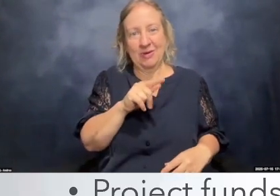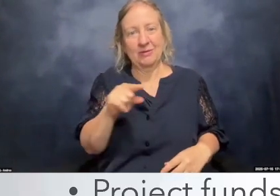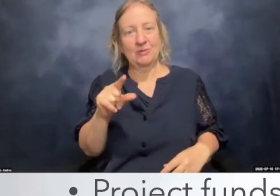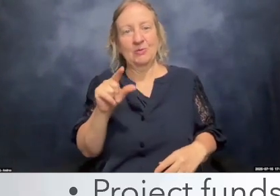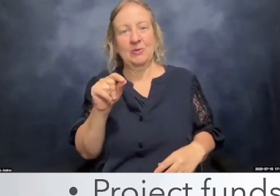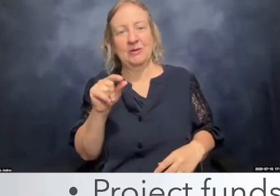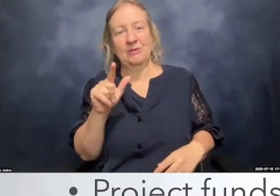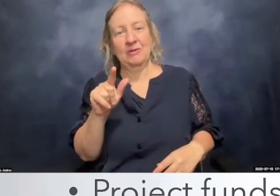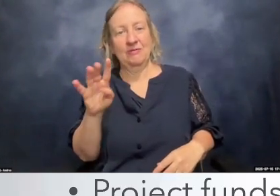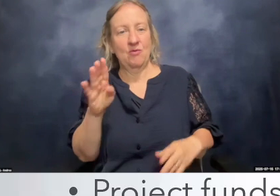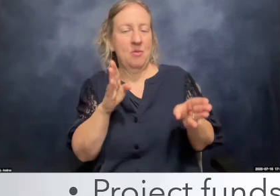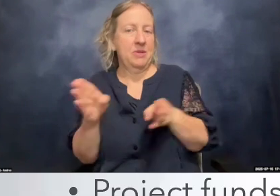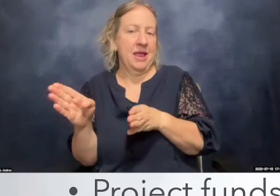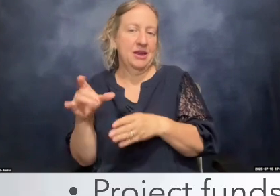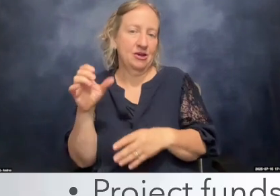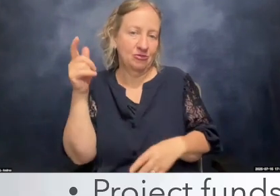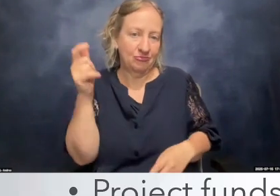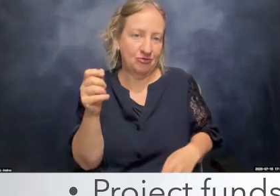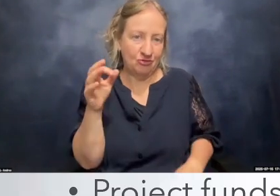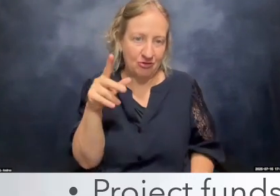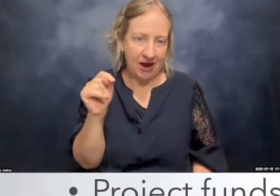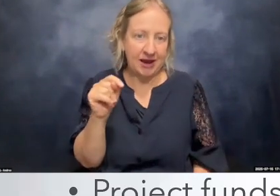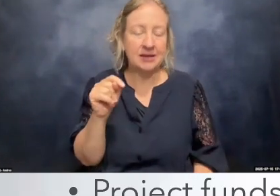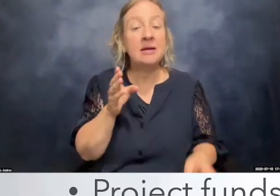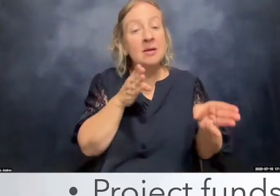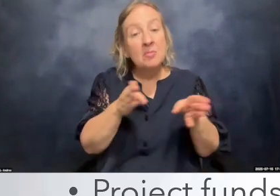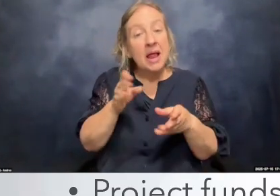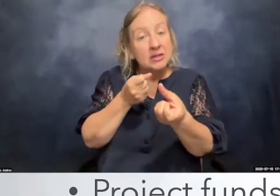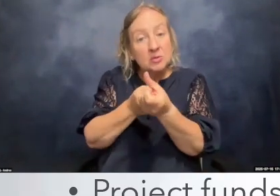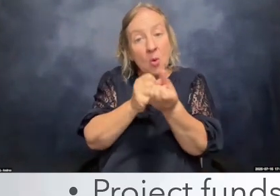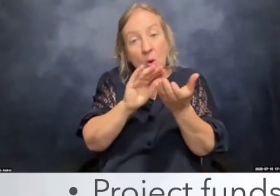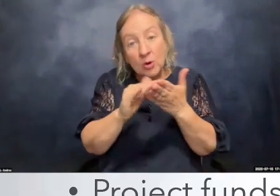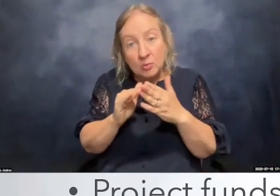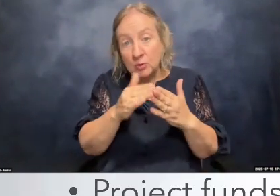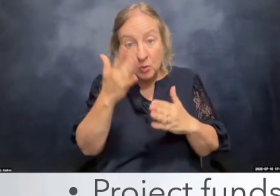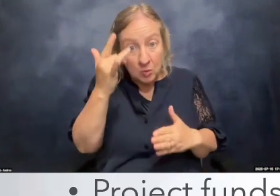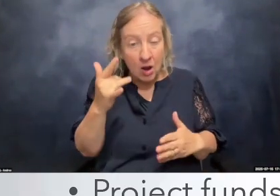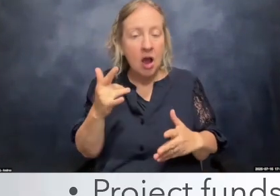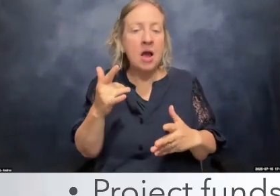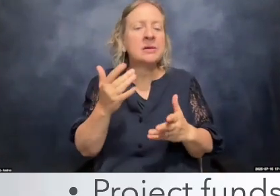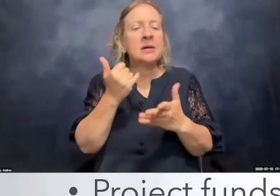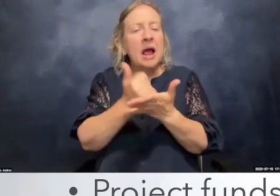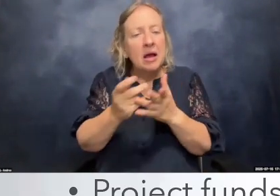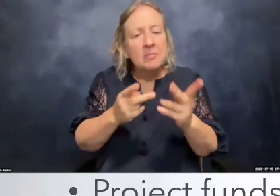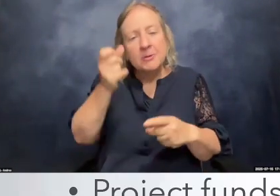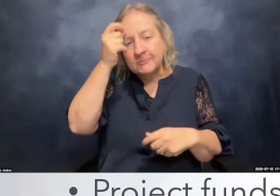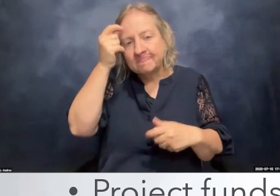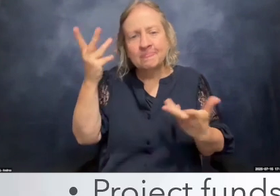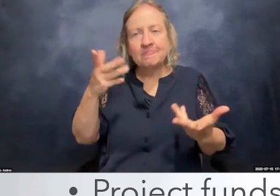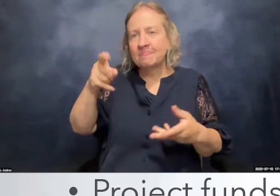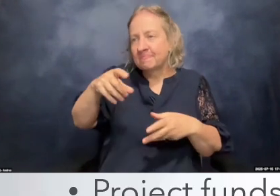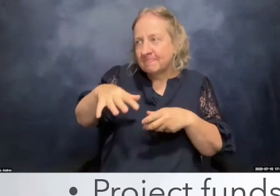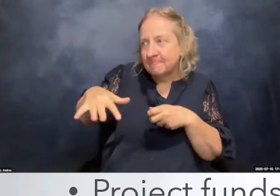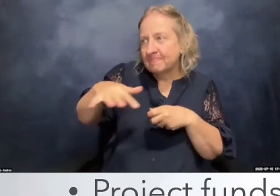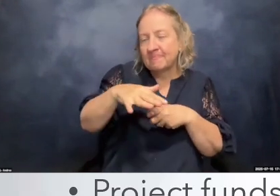grants. Planning supports communities by improving local understanding of transportation needs,